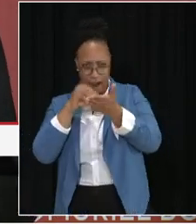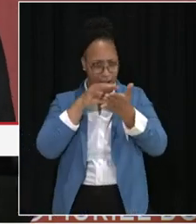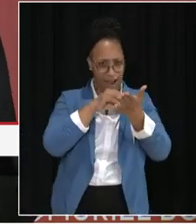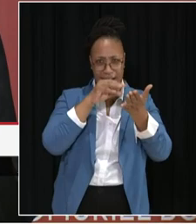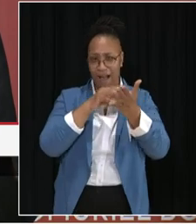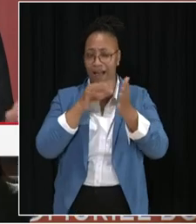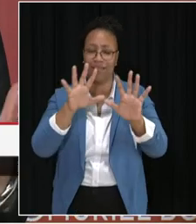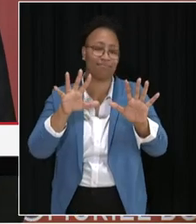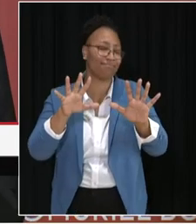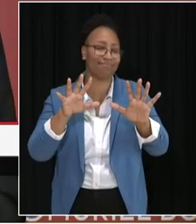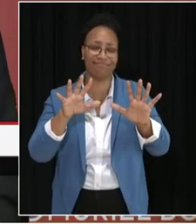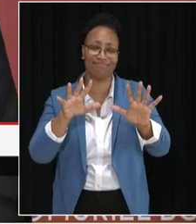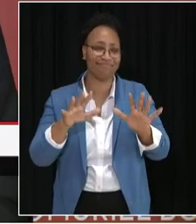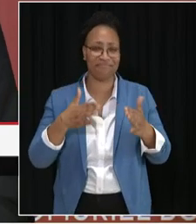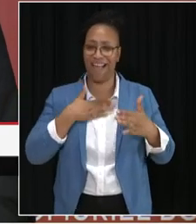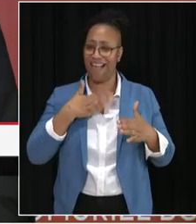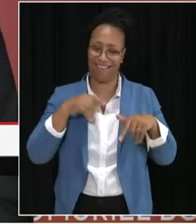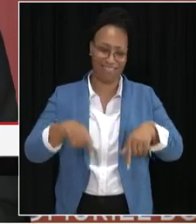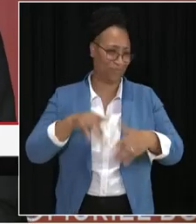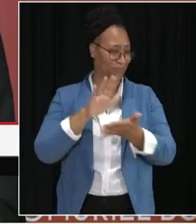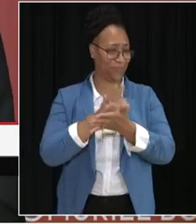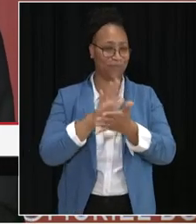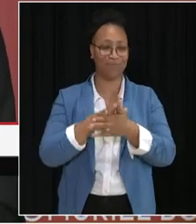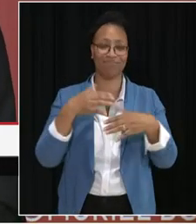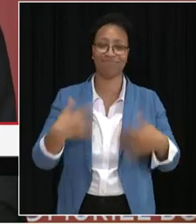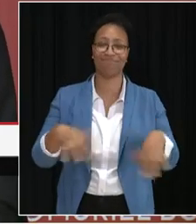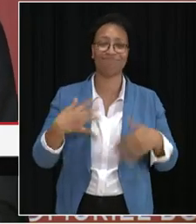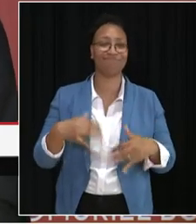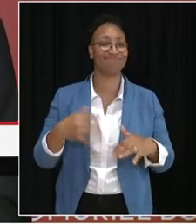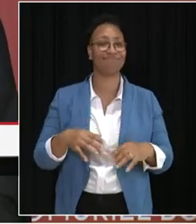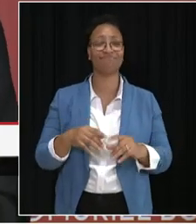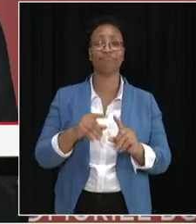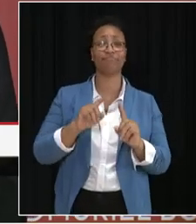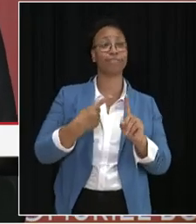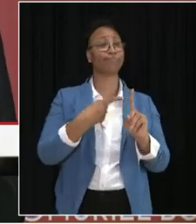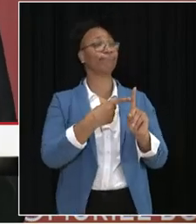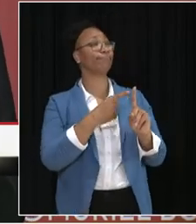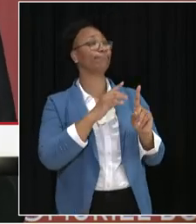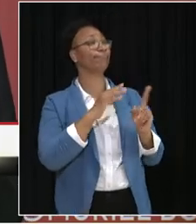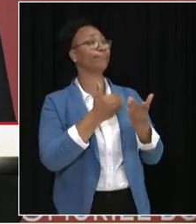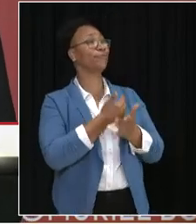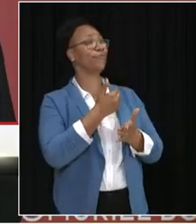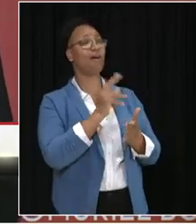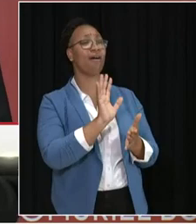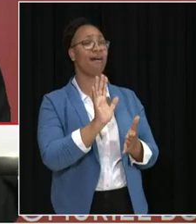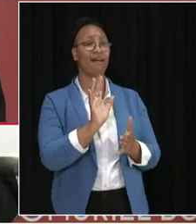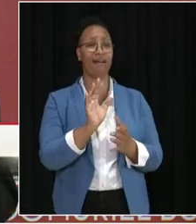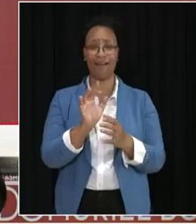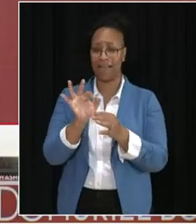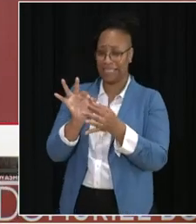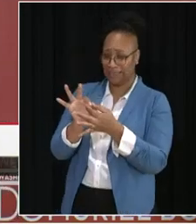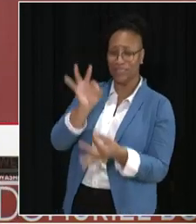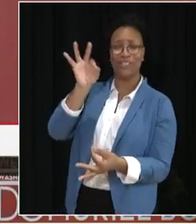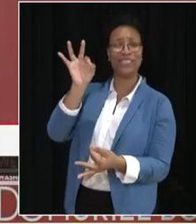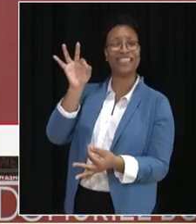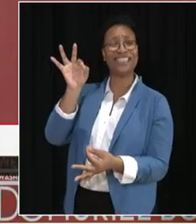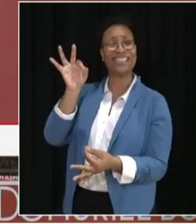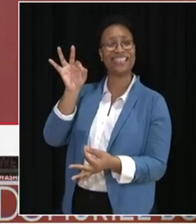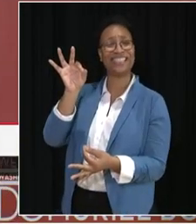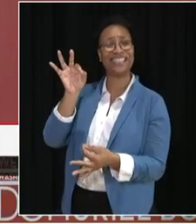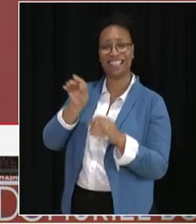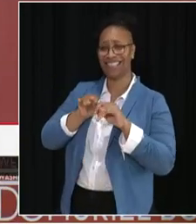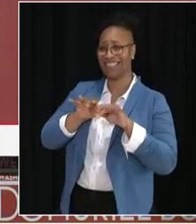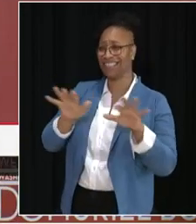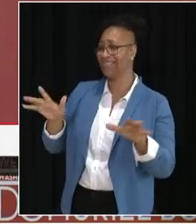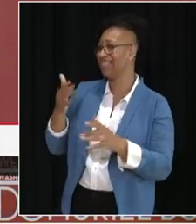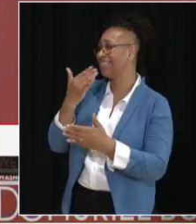A school is not a building. It's about a spirit. And I want to particularly thank Mayor Bowser and the entire